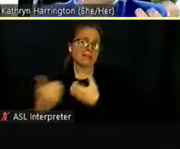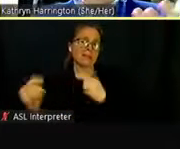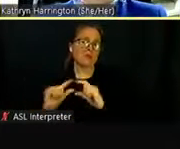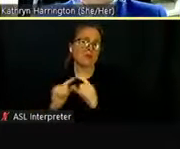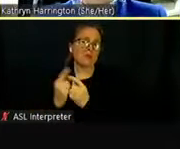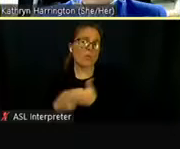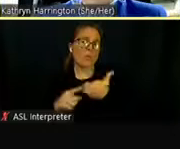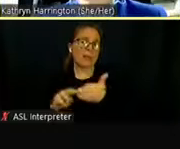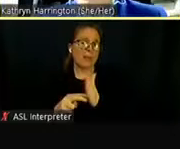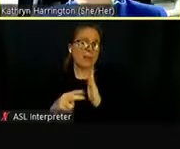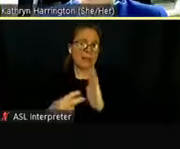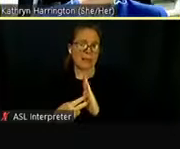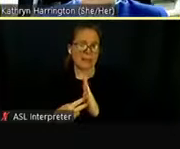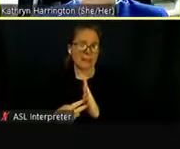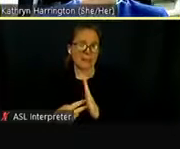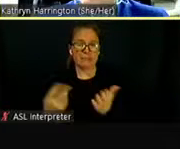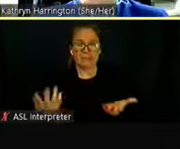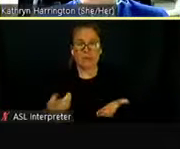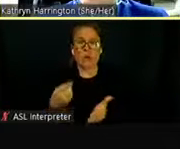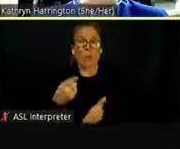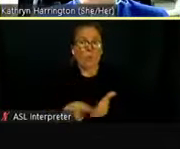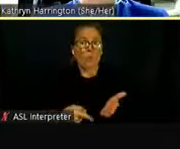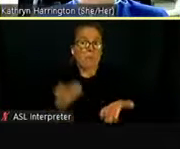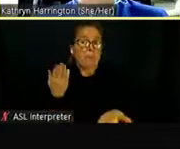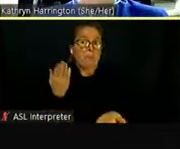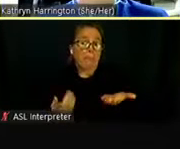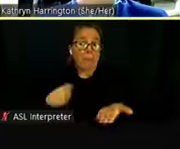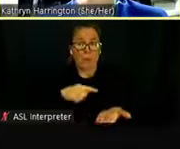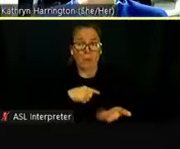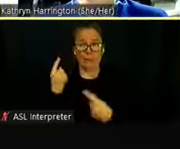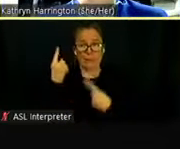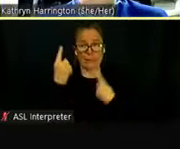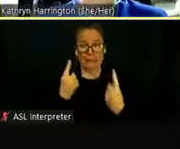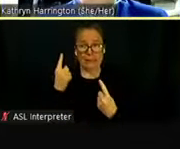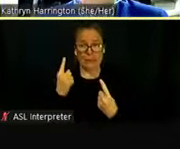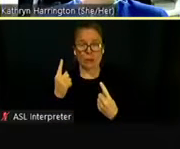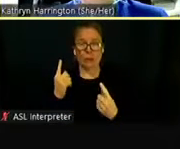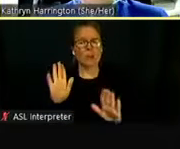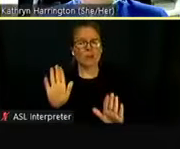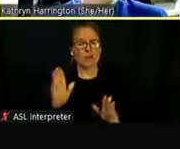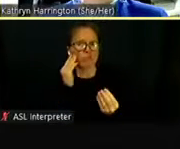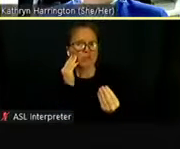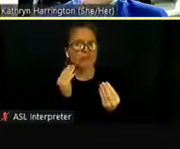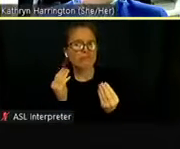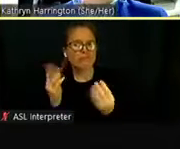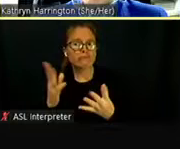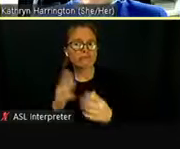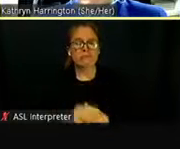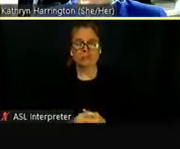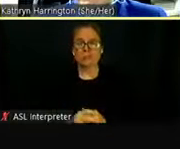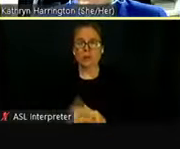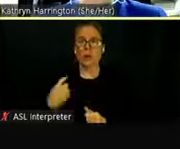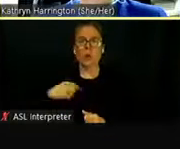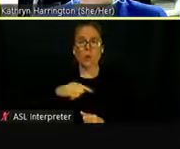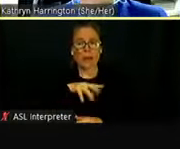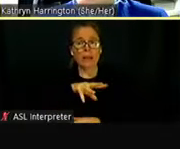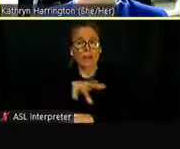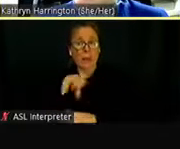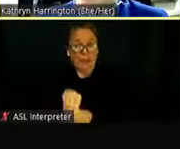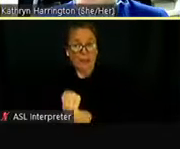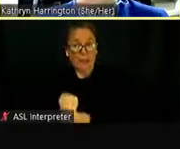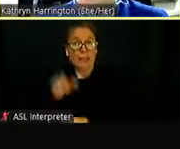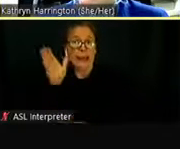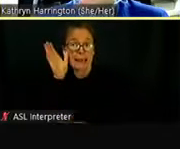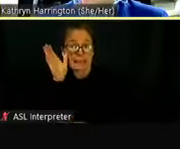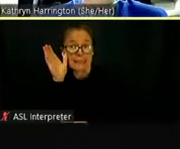mean? What might we consider? So please know that we participated, but